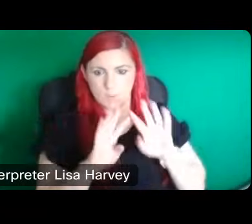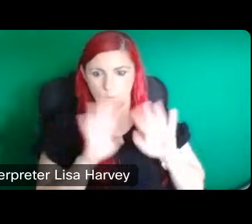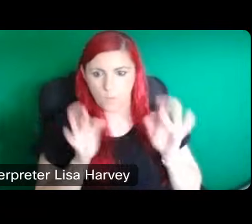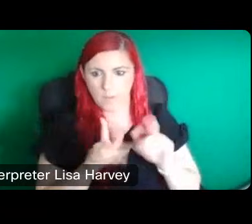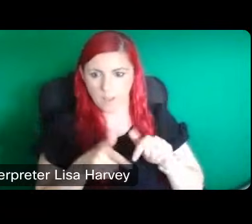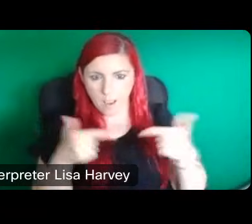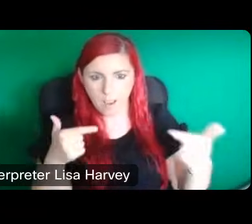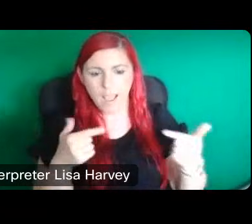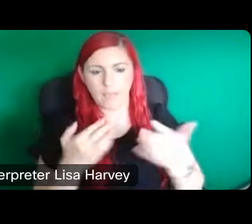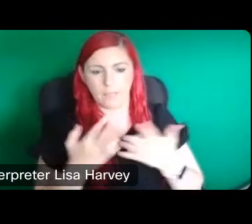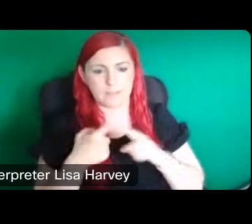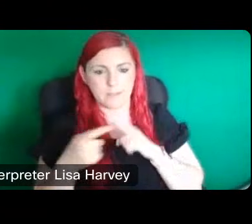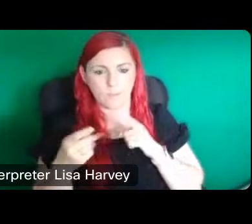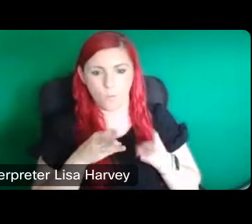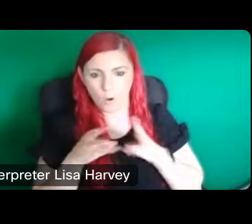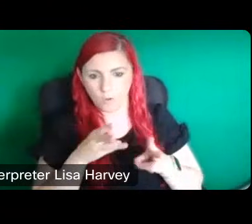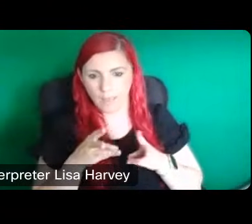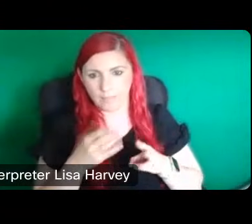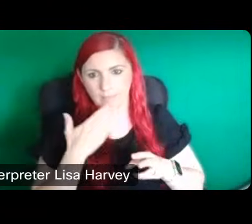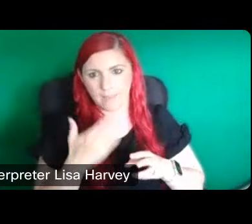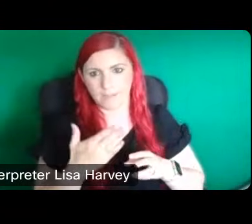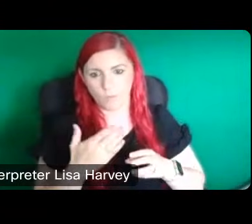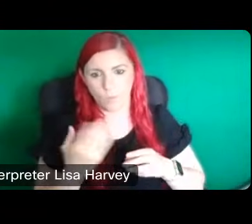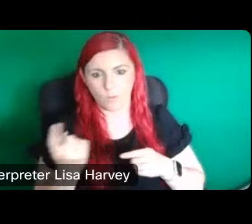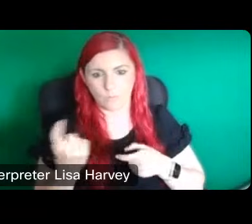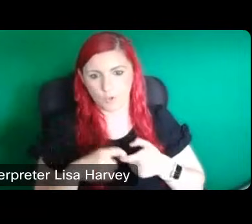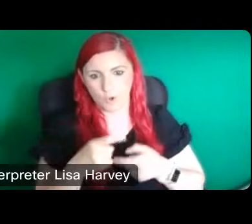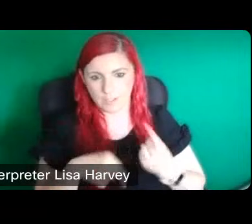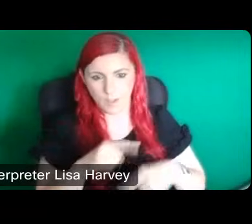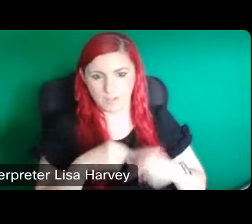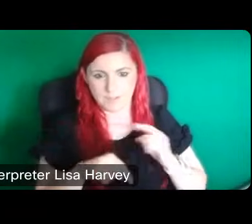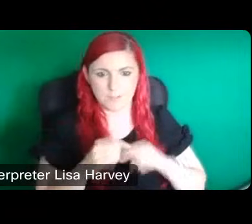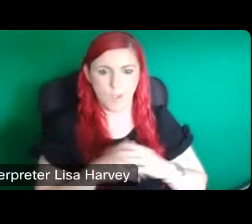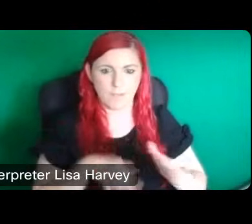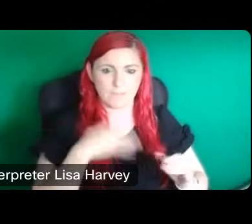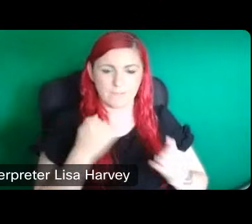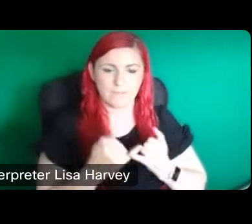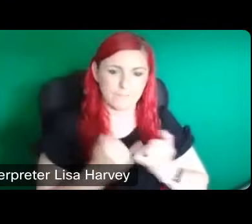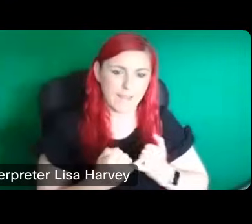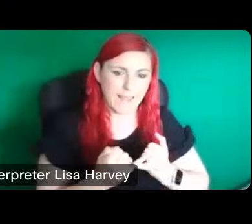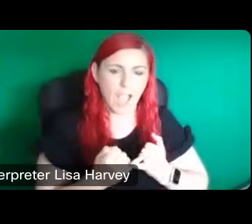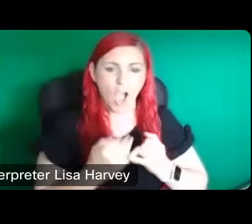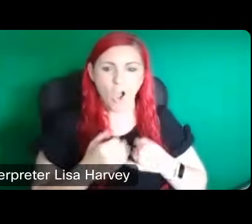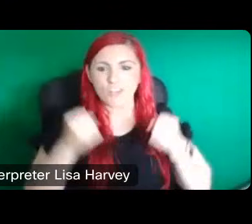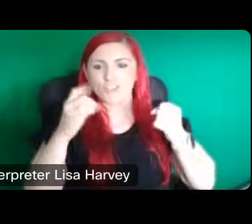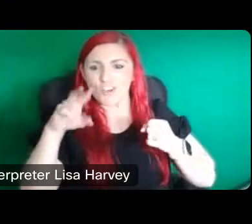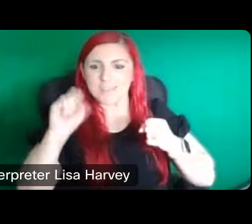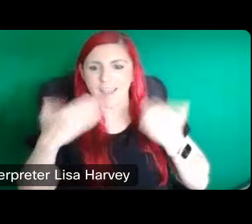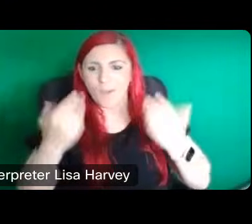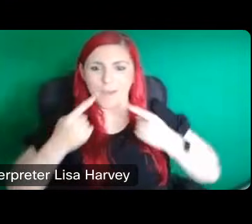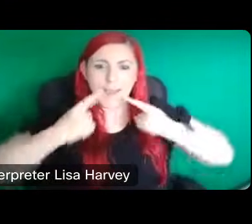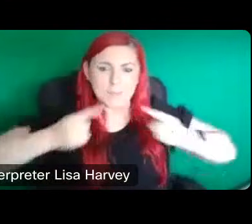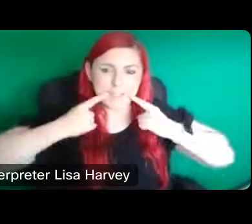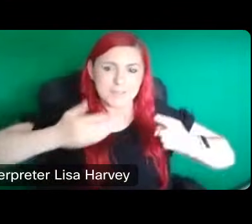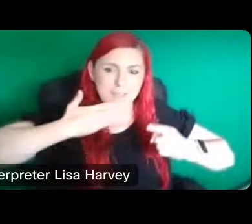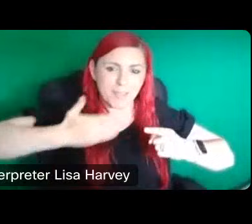you to you for joining. And I probably feel like I'm at the Oscars if I keep going at this rate. But wishing